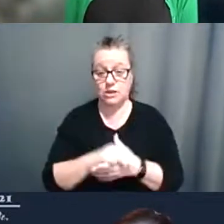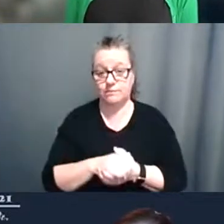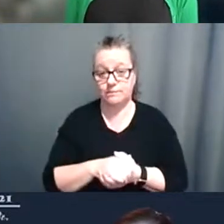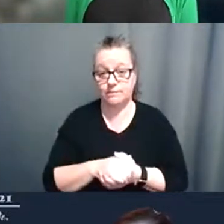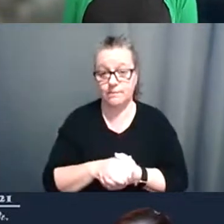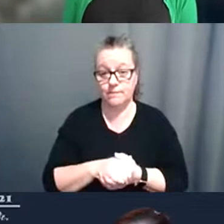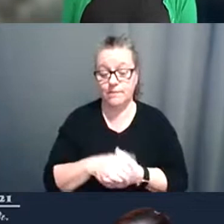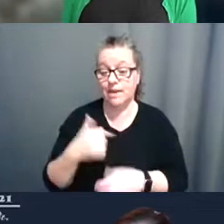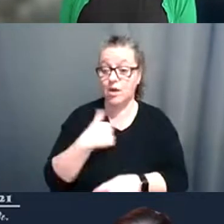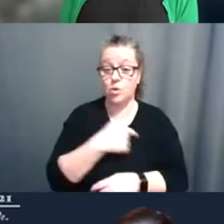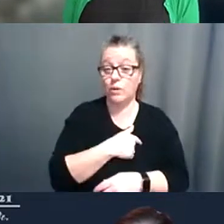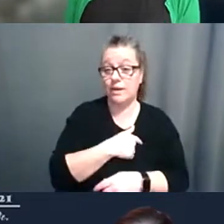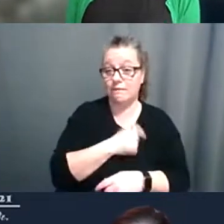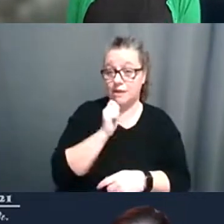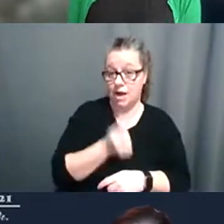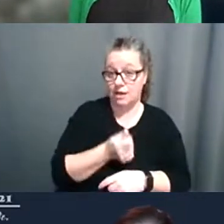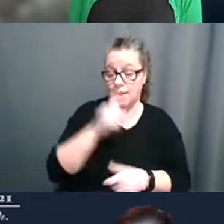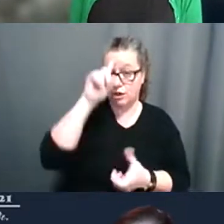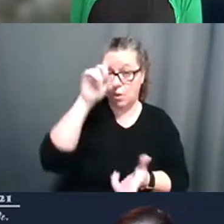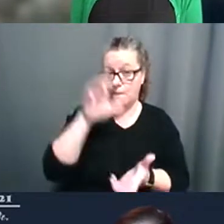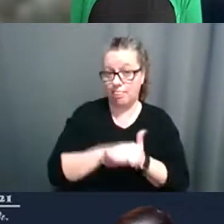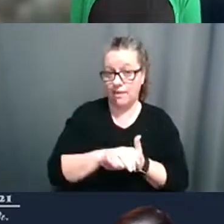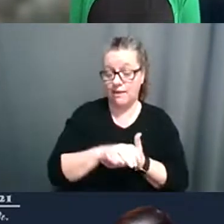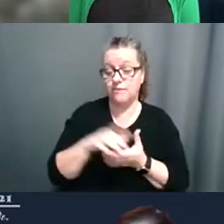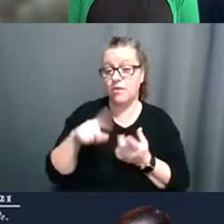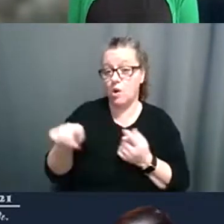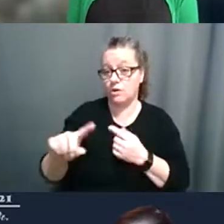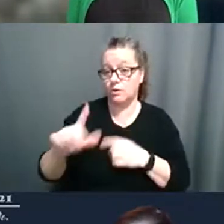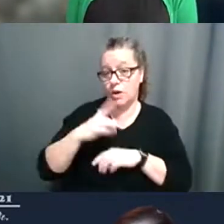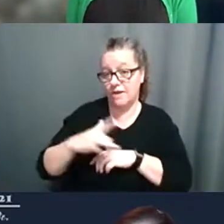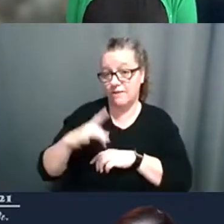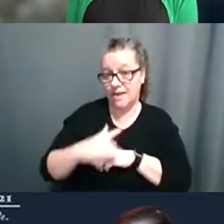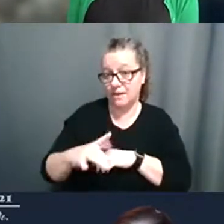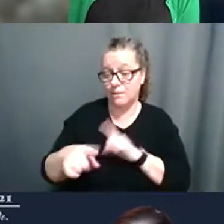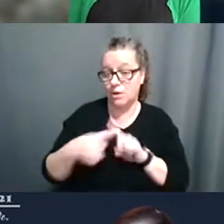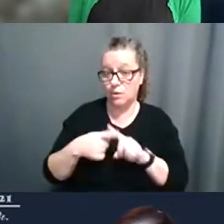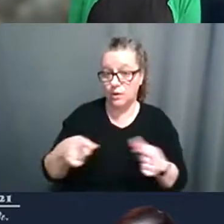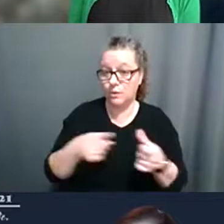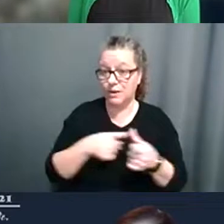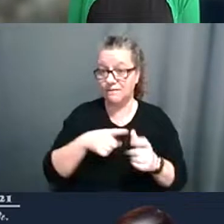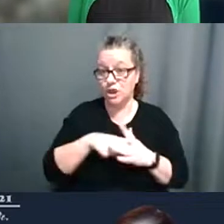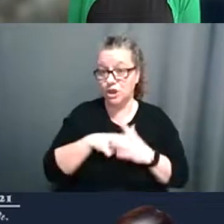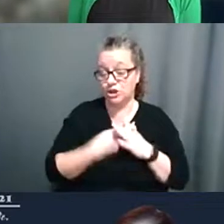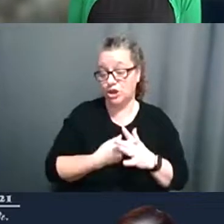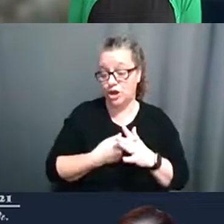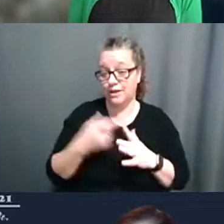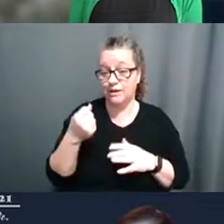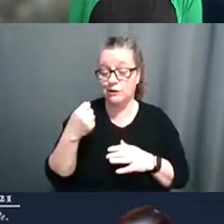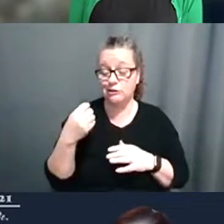We have not. I don't believe that those were available when we first started.